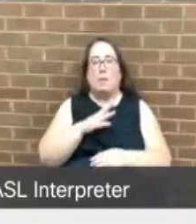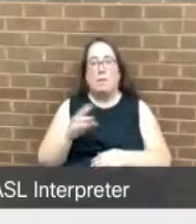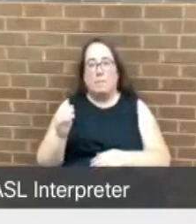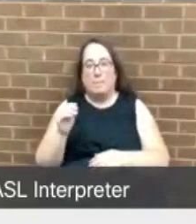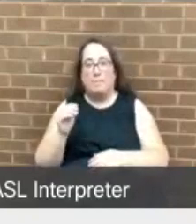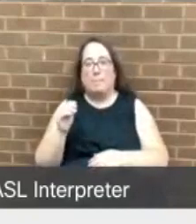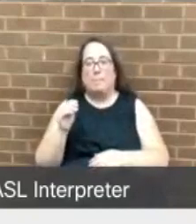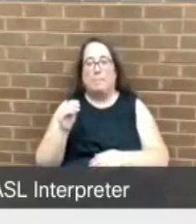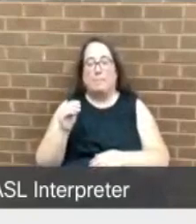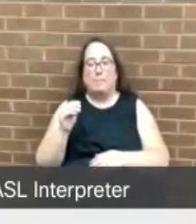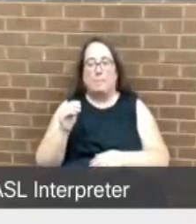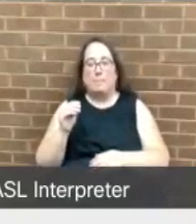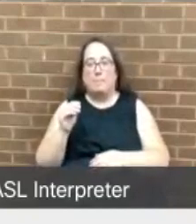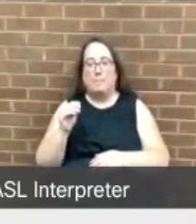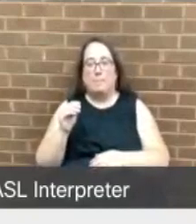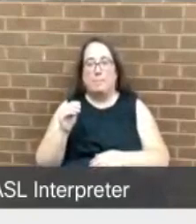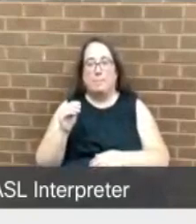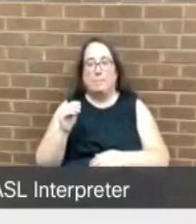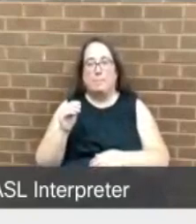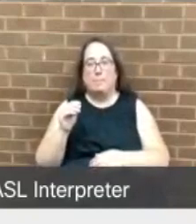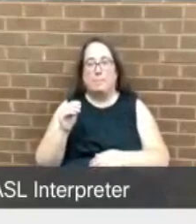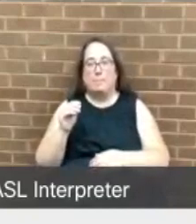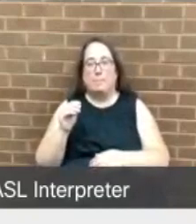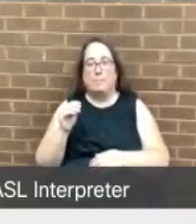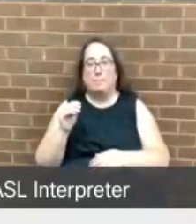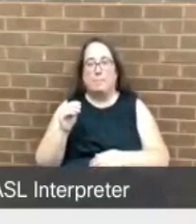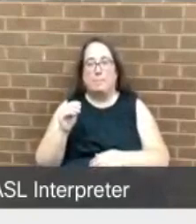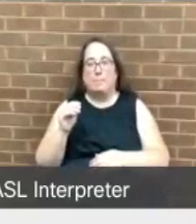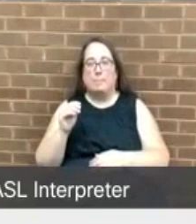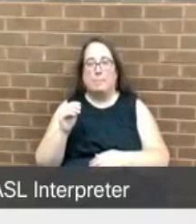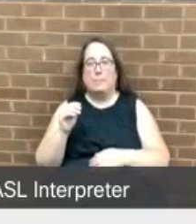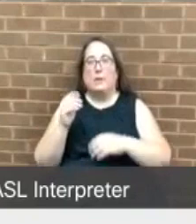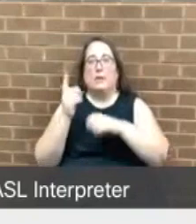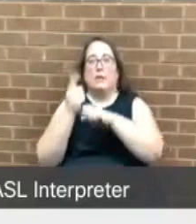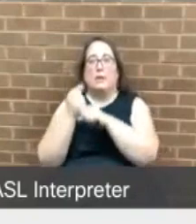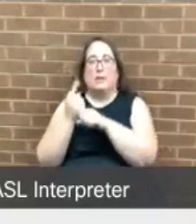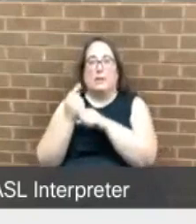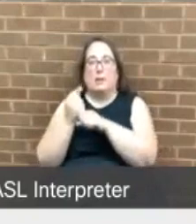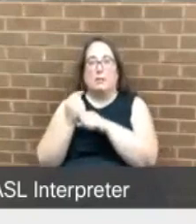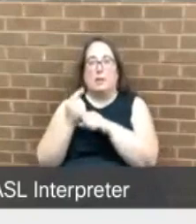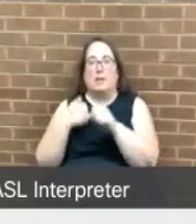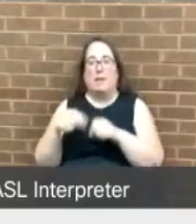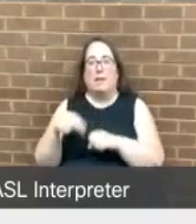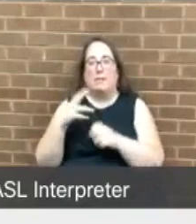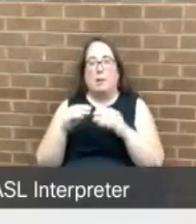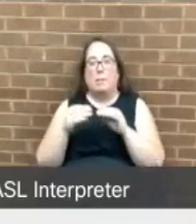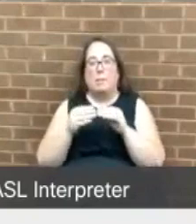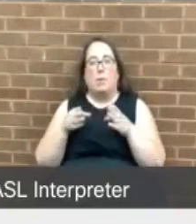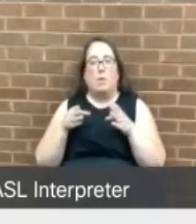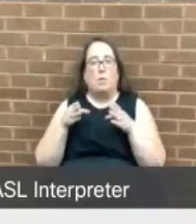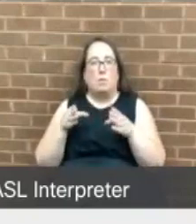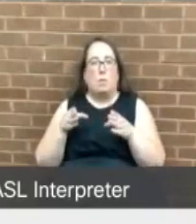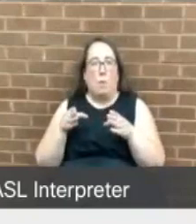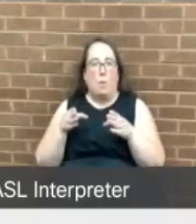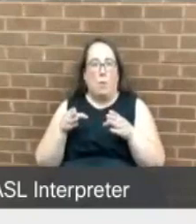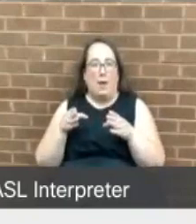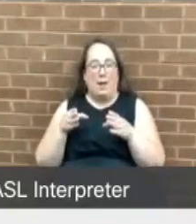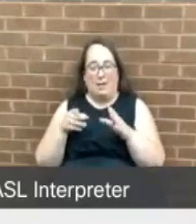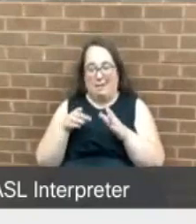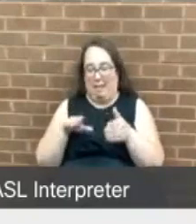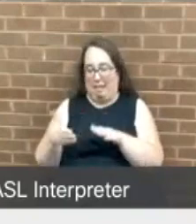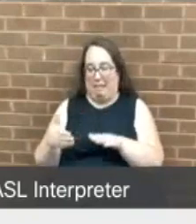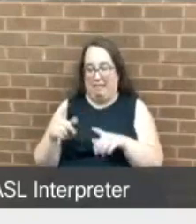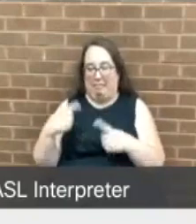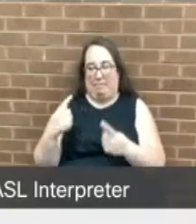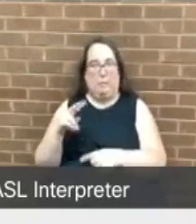comments by Executive Ball about that. Last year, we had the highest number of roadway fatalities since